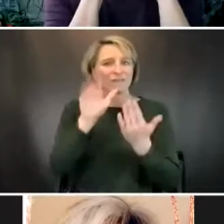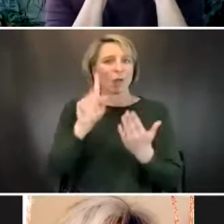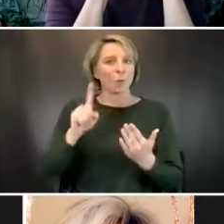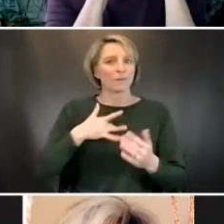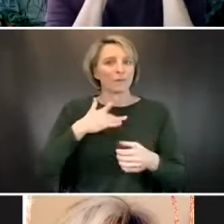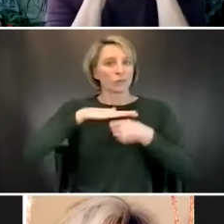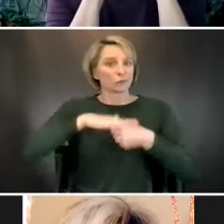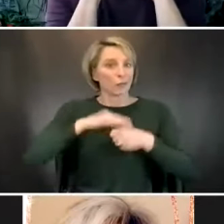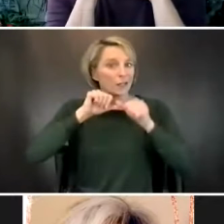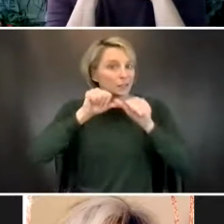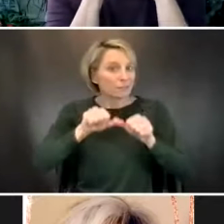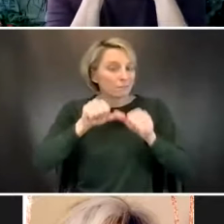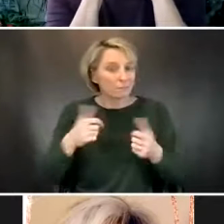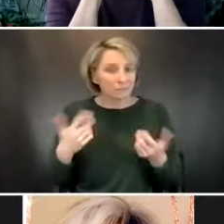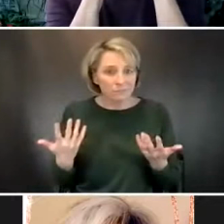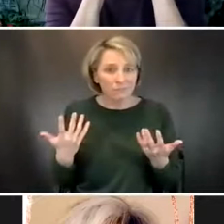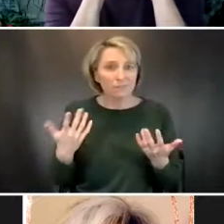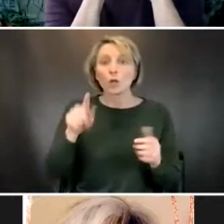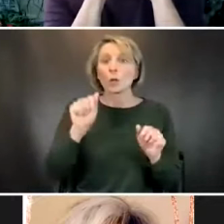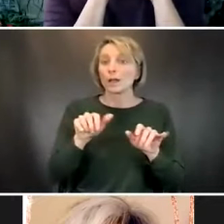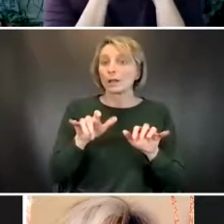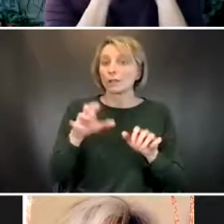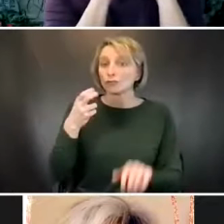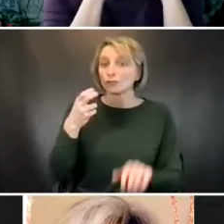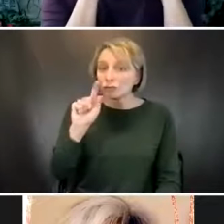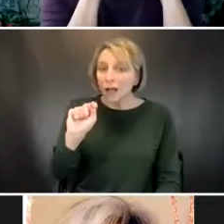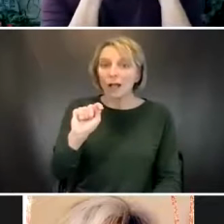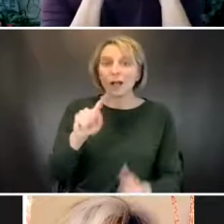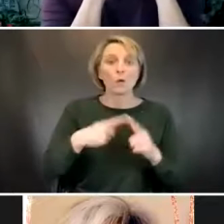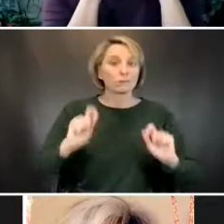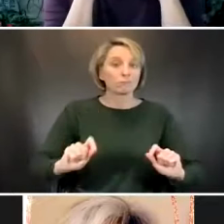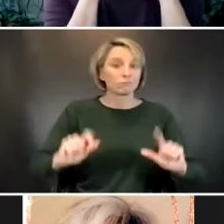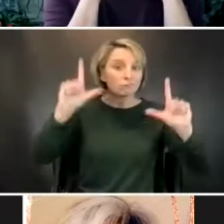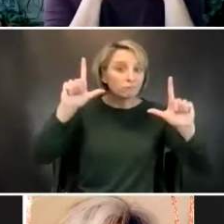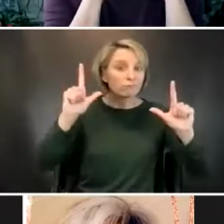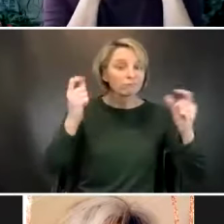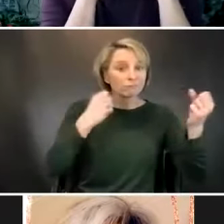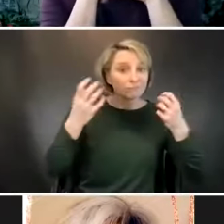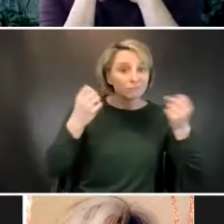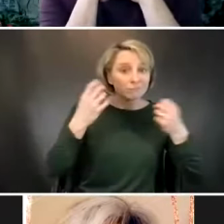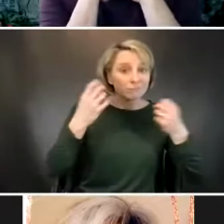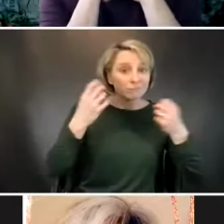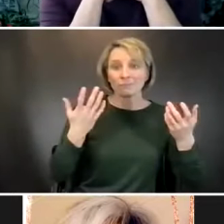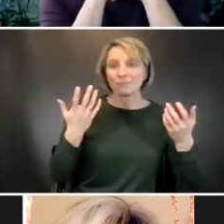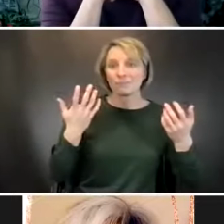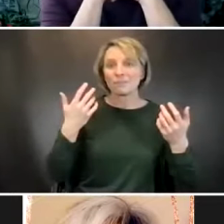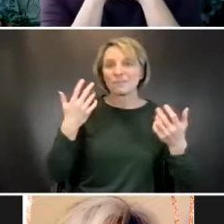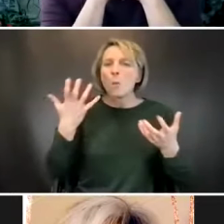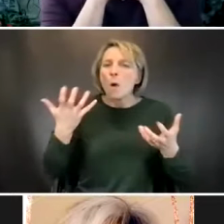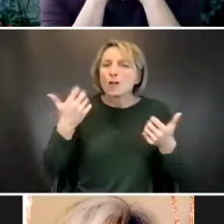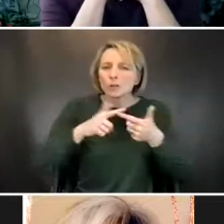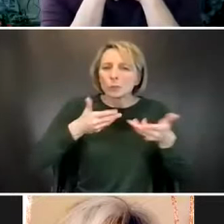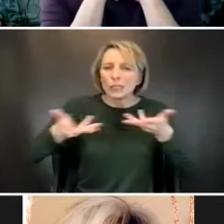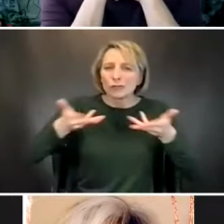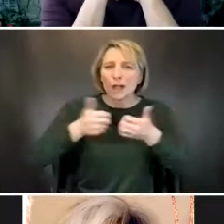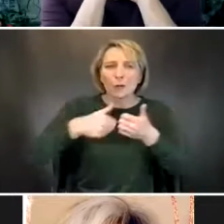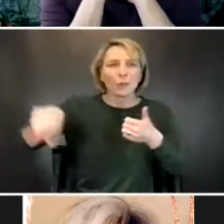So you can use the chat or unmute yourself. It's fun to have a little bit of interaction.